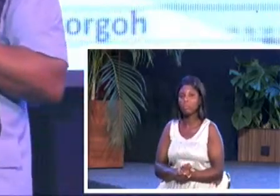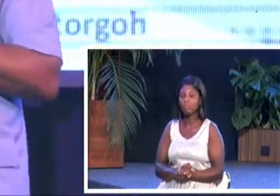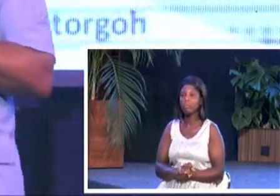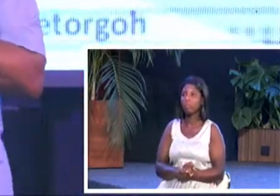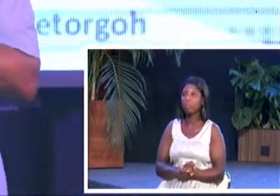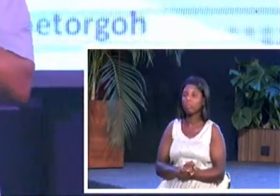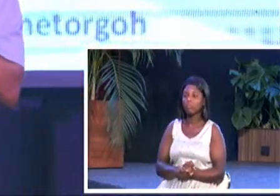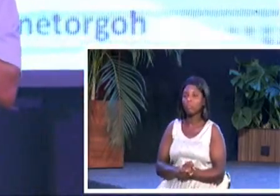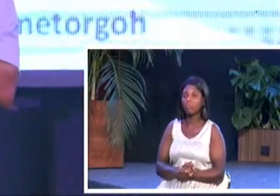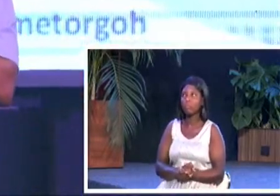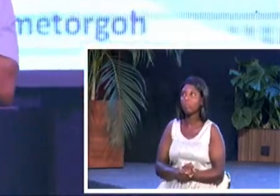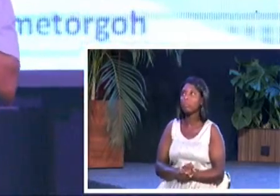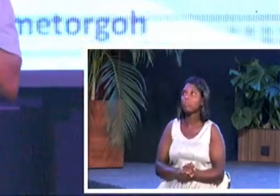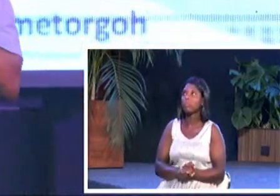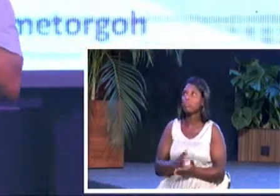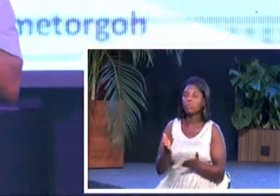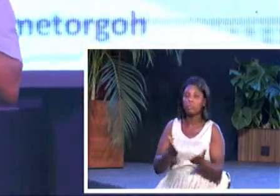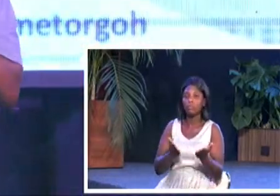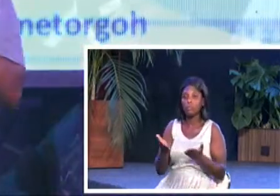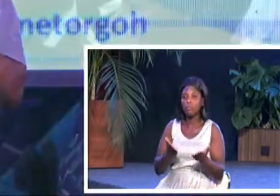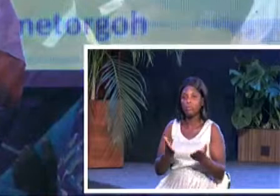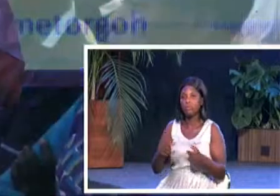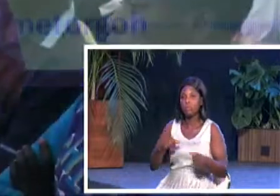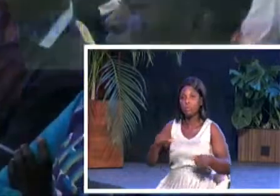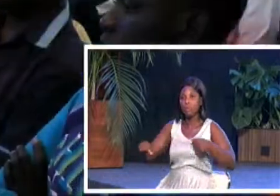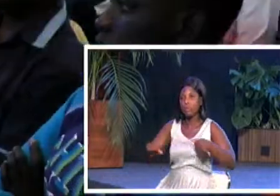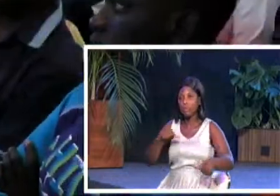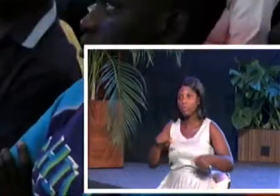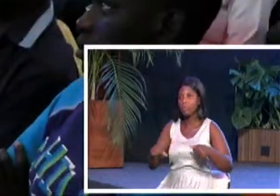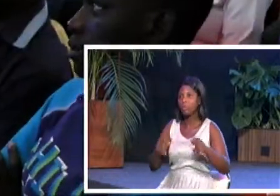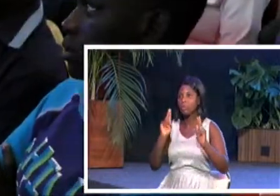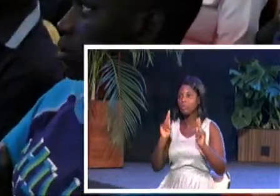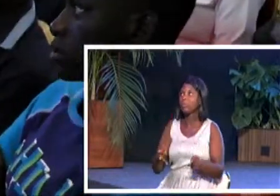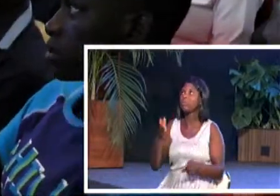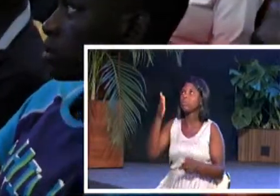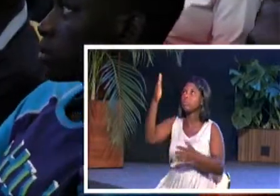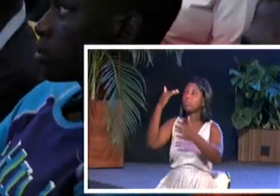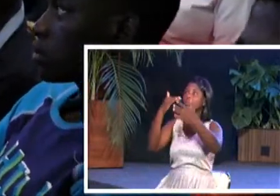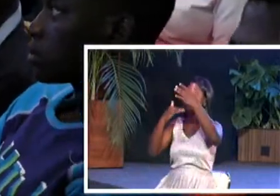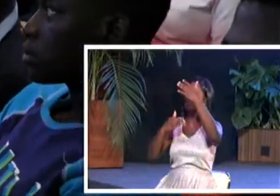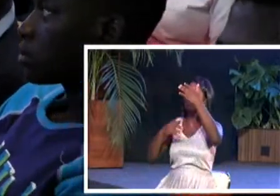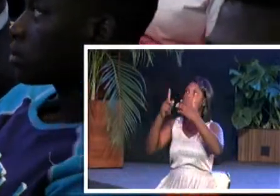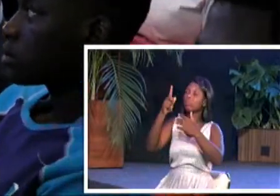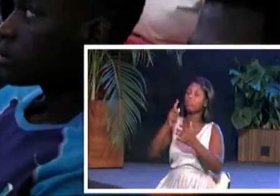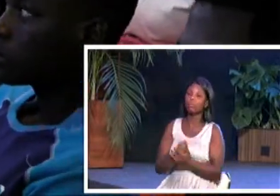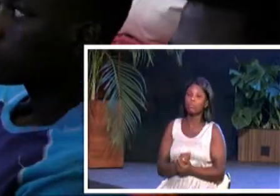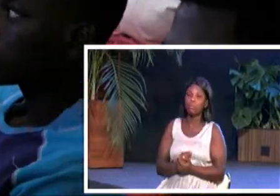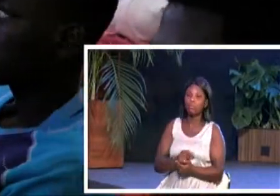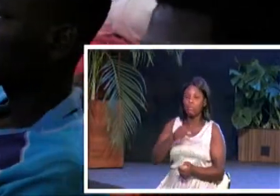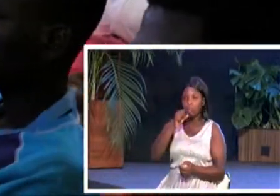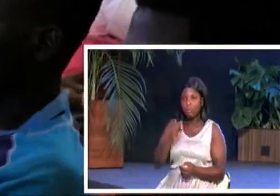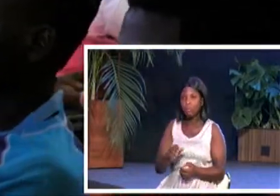server administrator. So his job is to understand how servers work so that we make sure